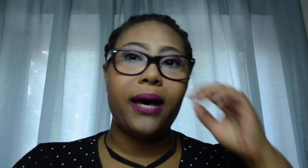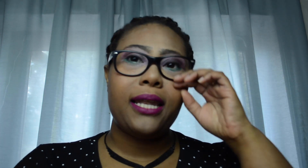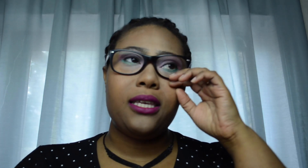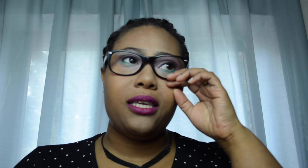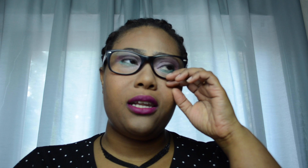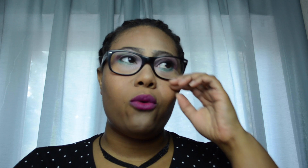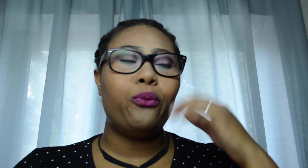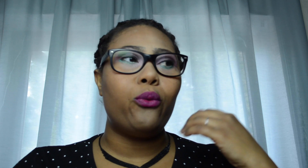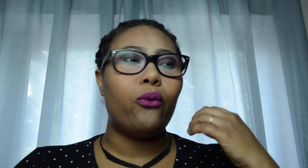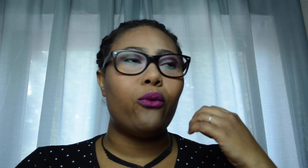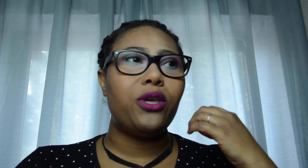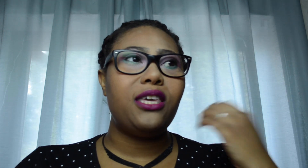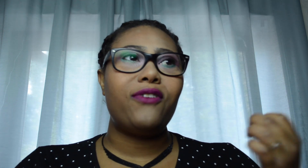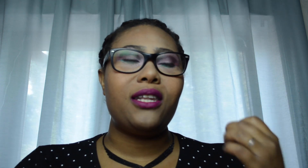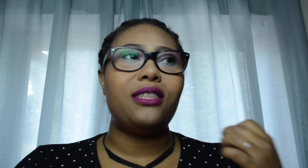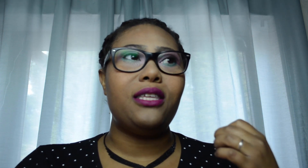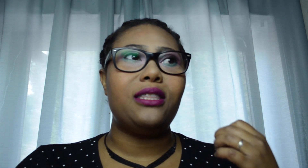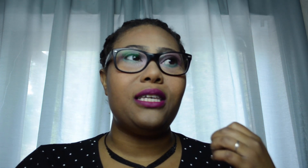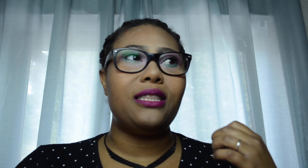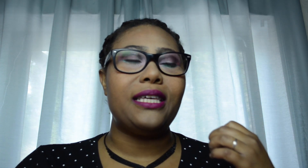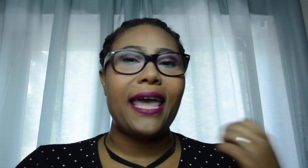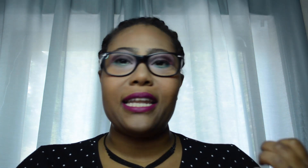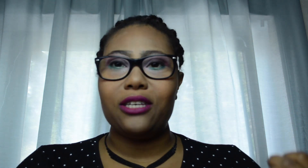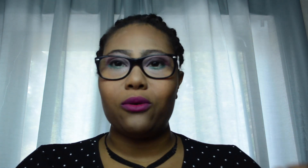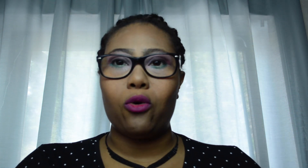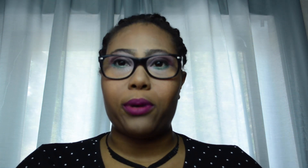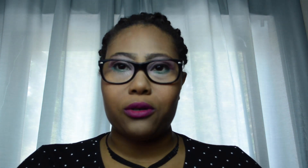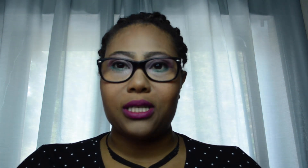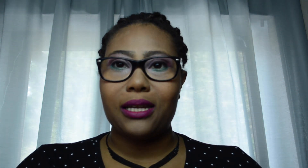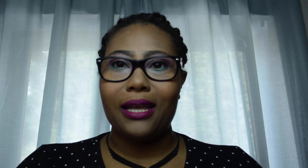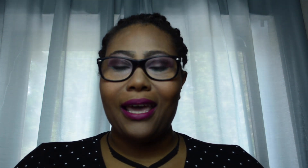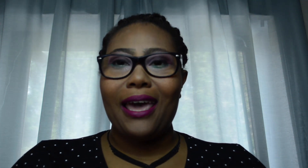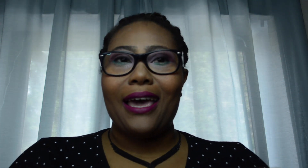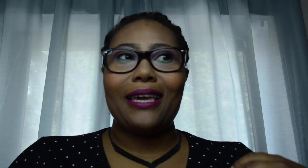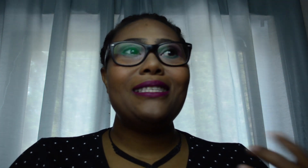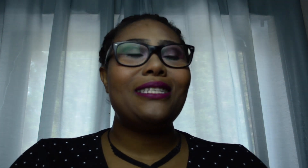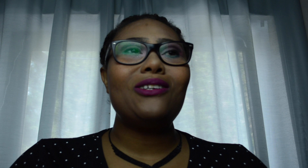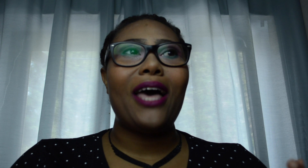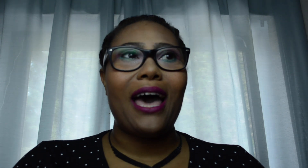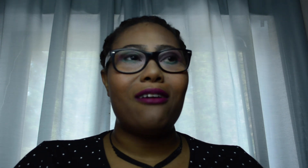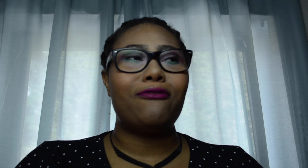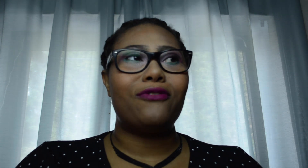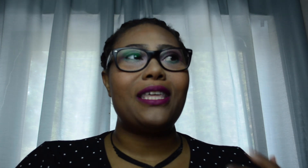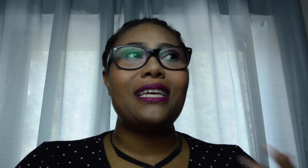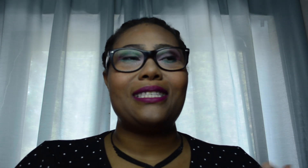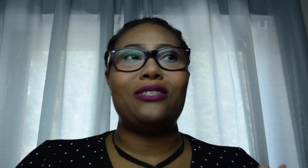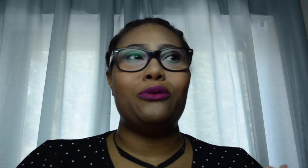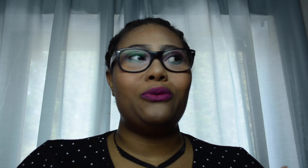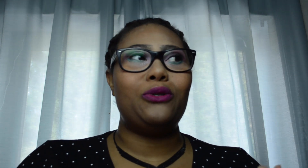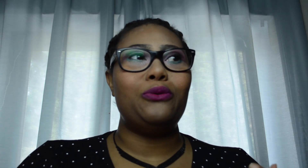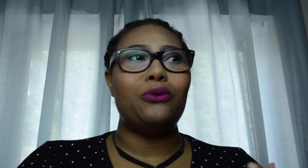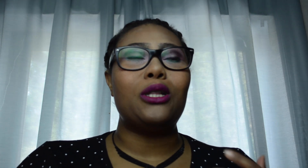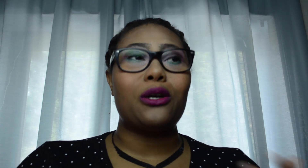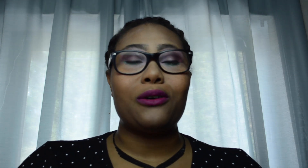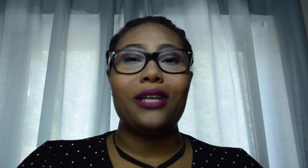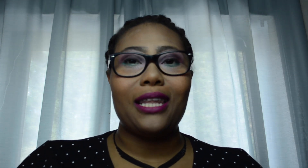Yeah, but, you know, even the 80-year-old person can still have things